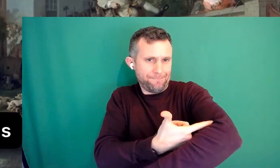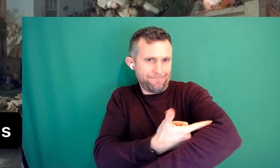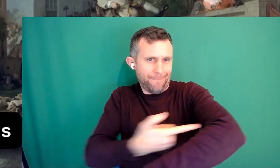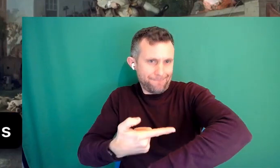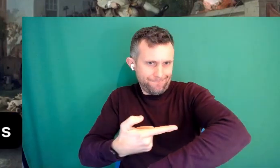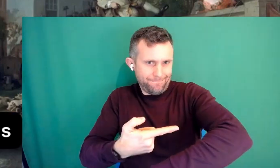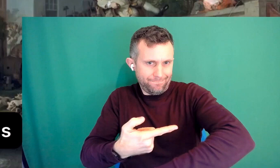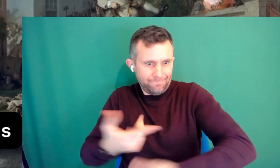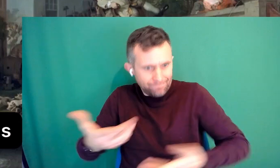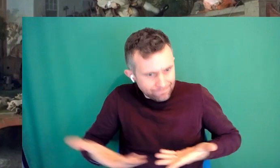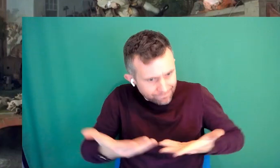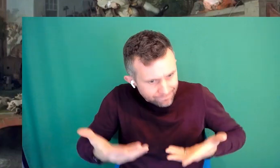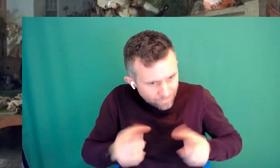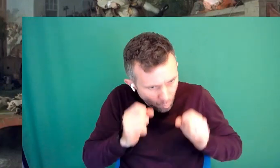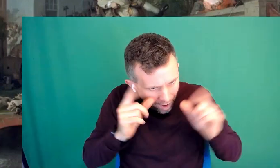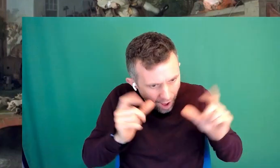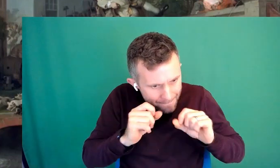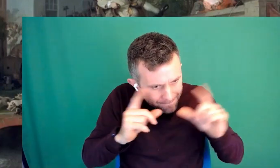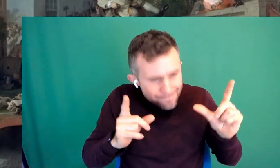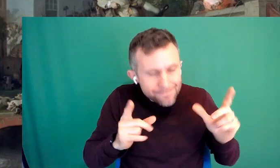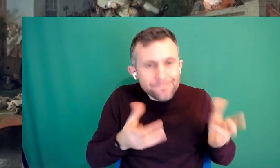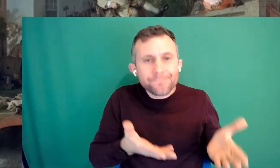in these elections.